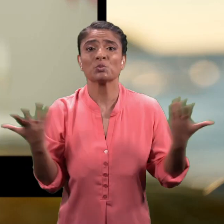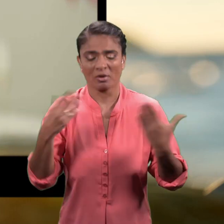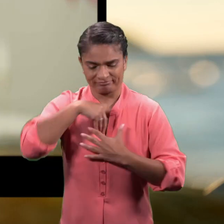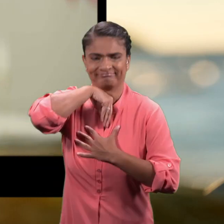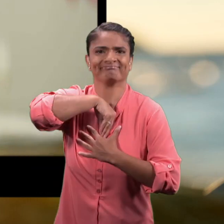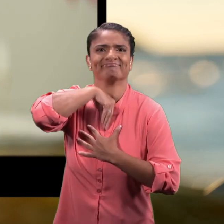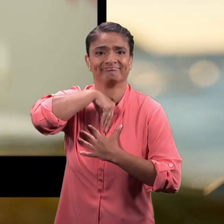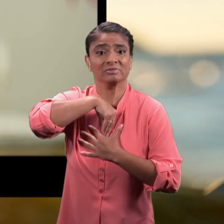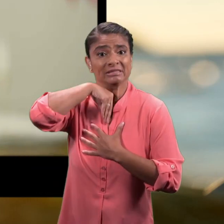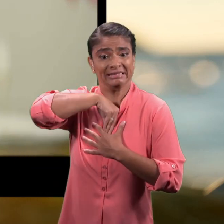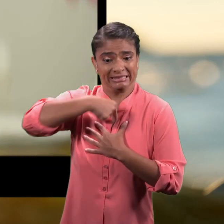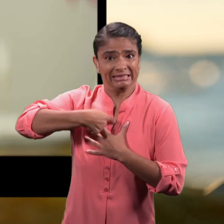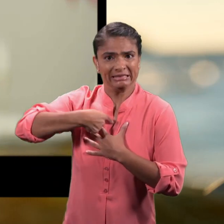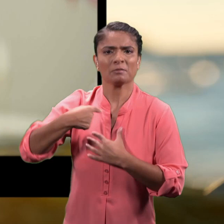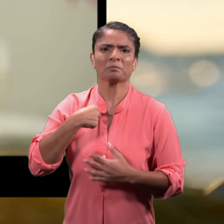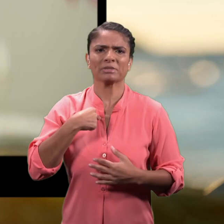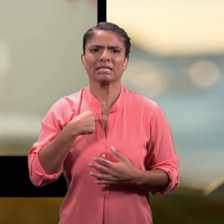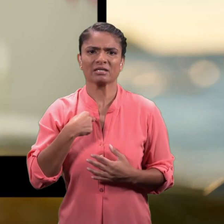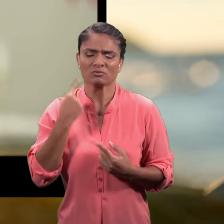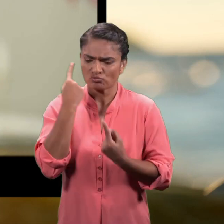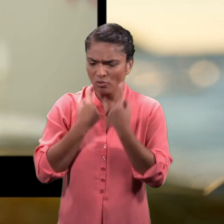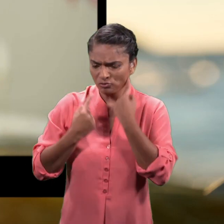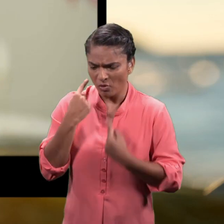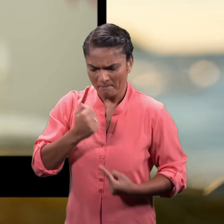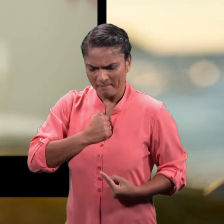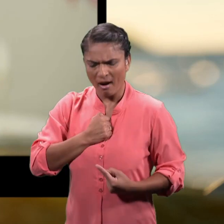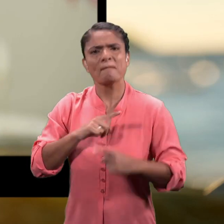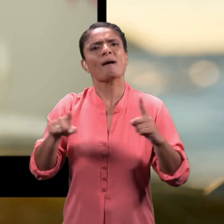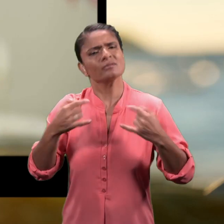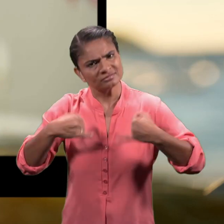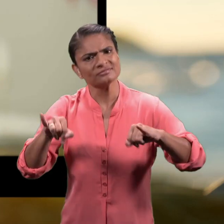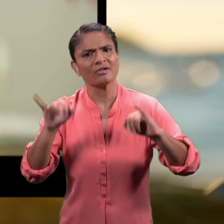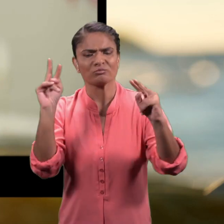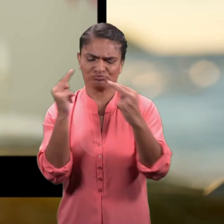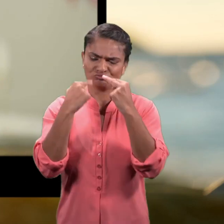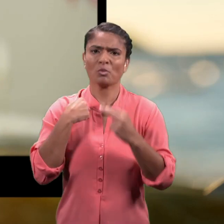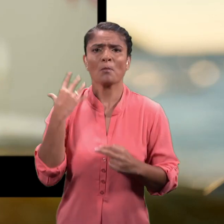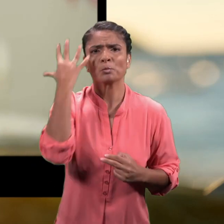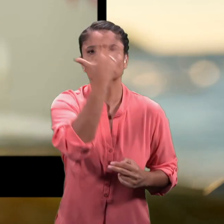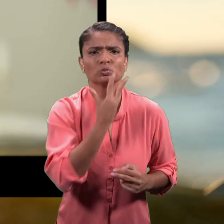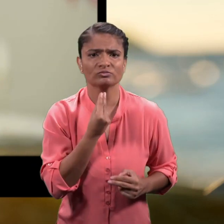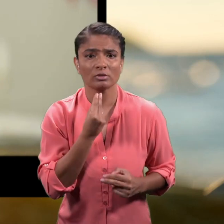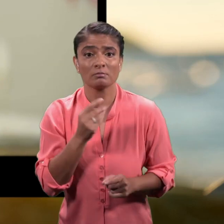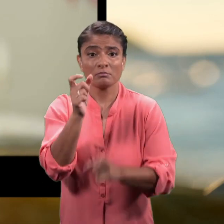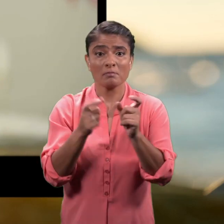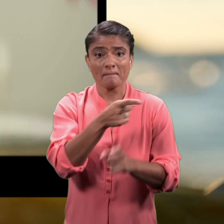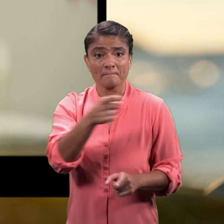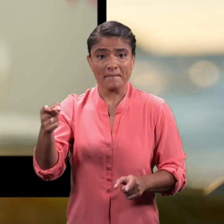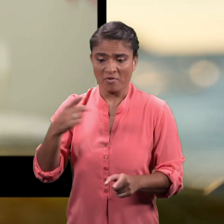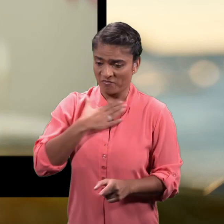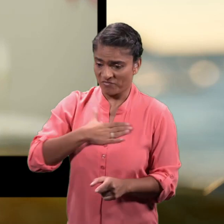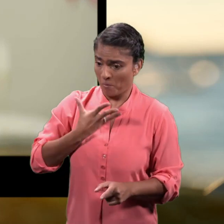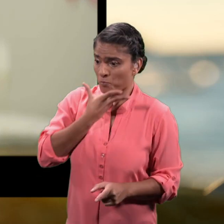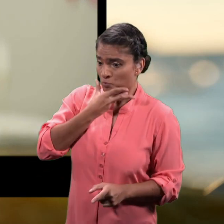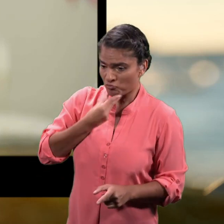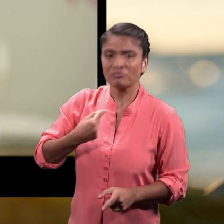of the beholder. But if I myself, with my scars, find myself beautiful, then it doesn't matter what the next person says about me. As long as